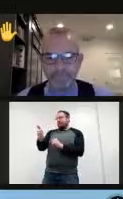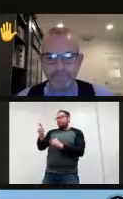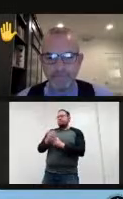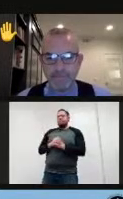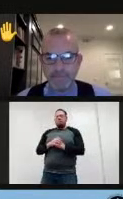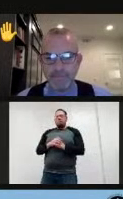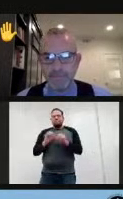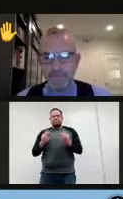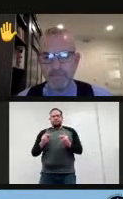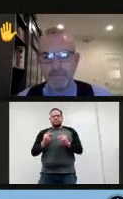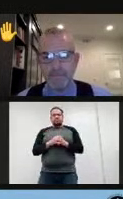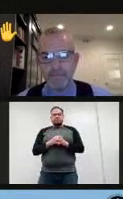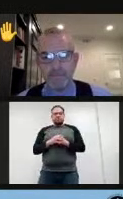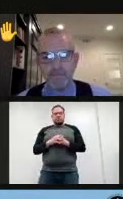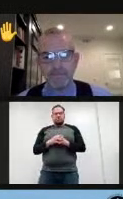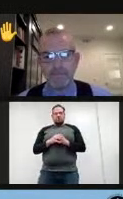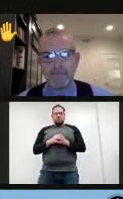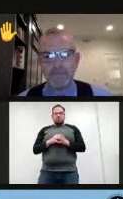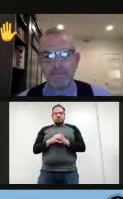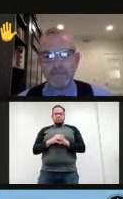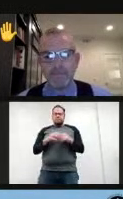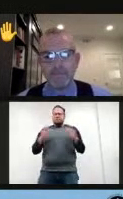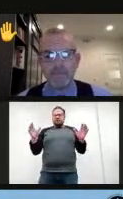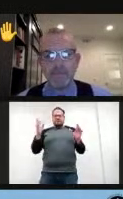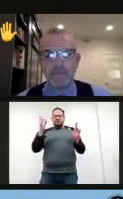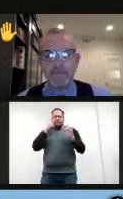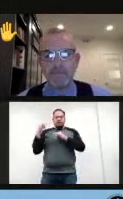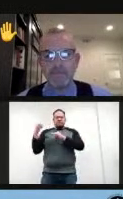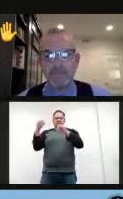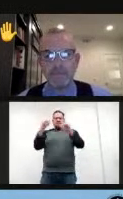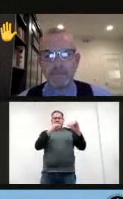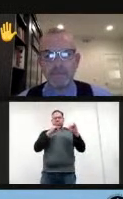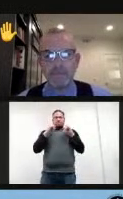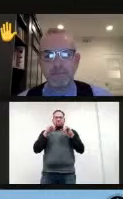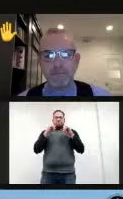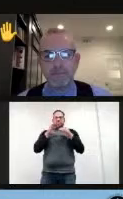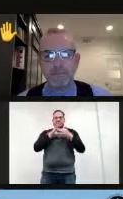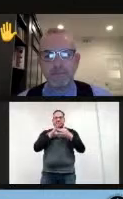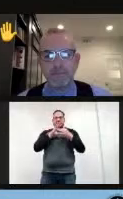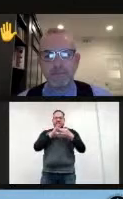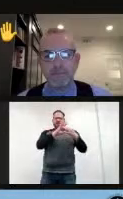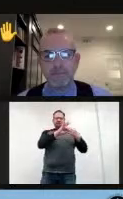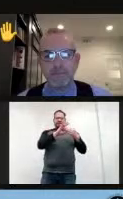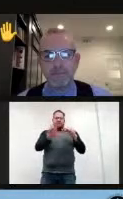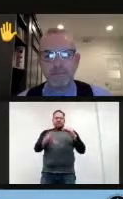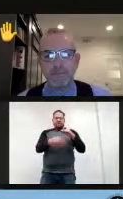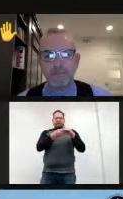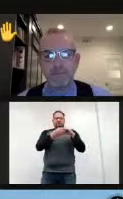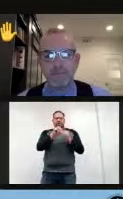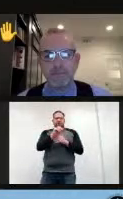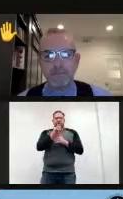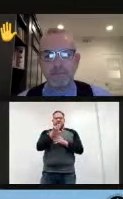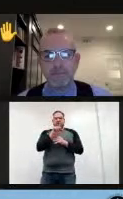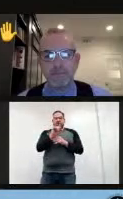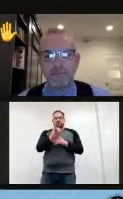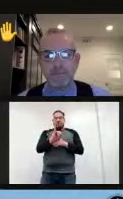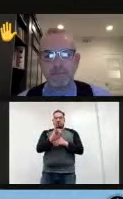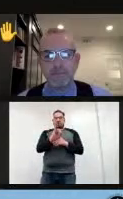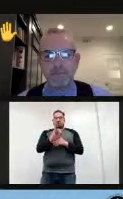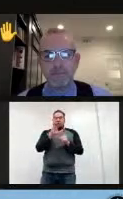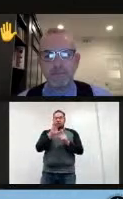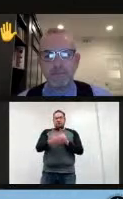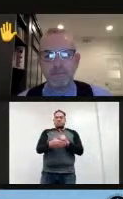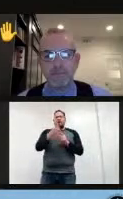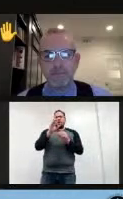Right. Okay. Do we have consensus around adding multicultural competence and multicultural